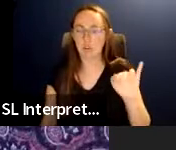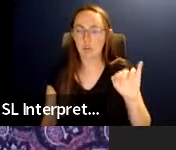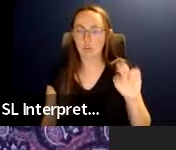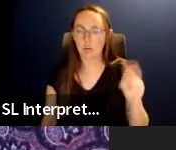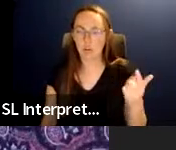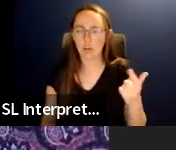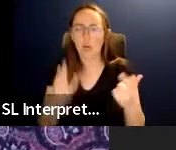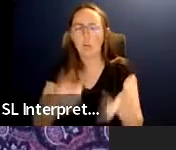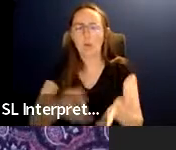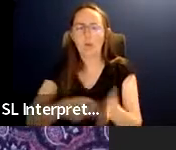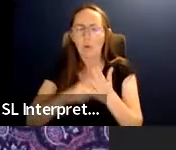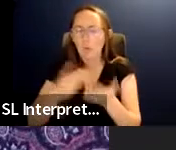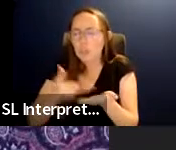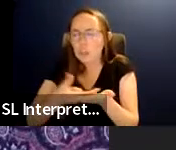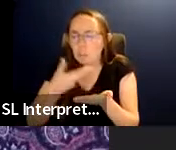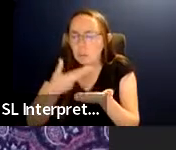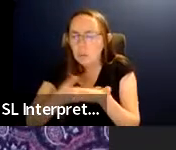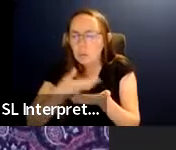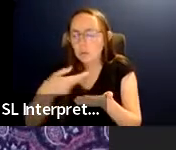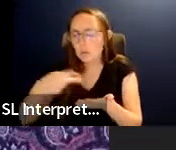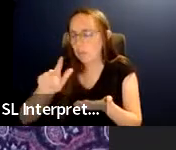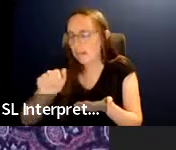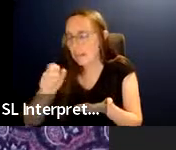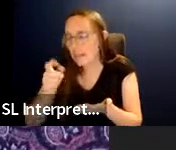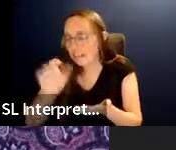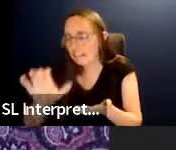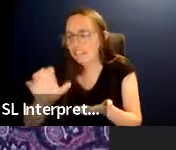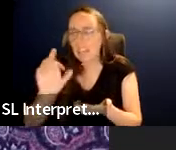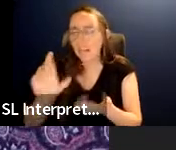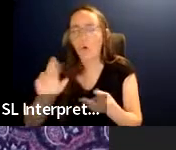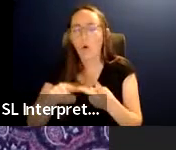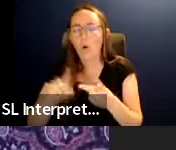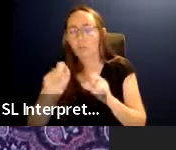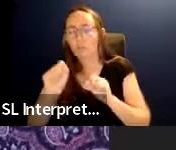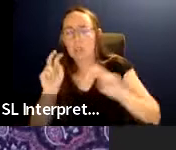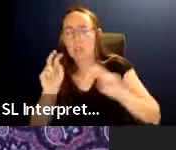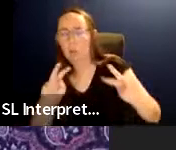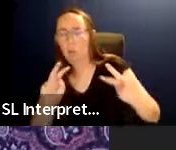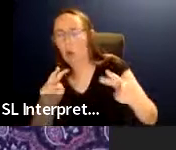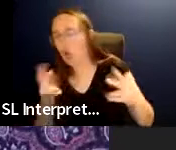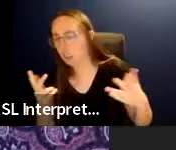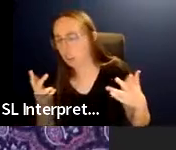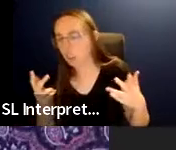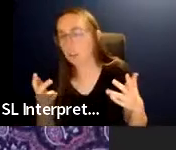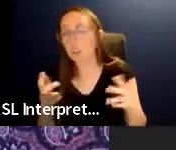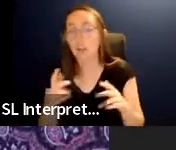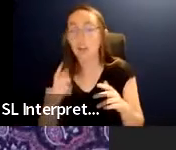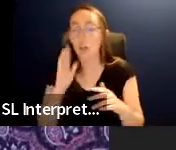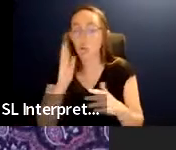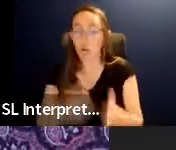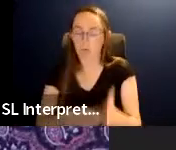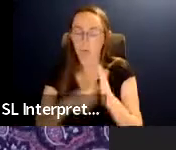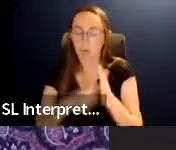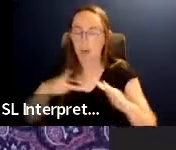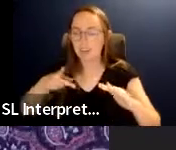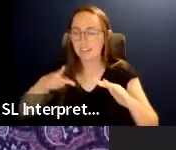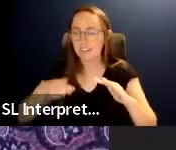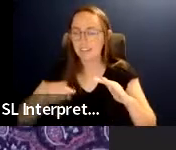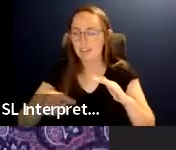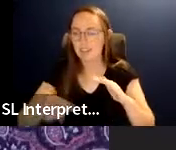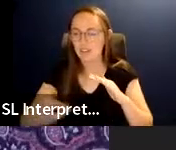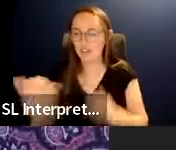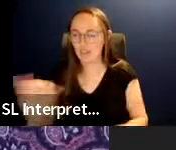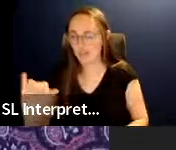know, like a plastic spoon or something, or you can watch here. You would also need a pair of scissors for